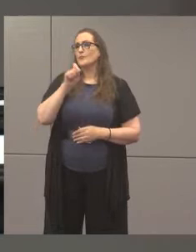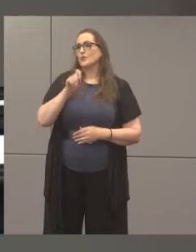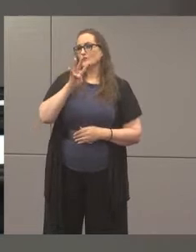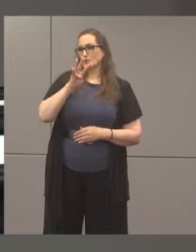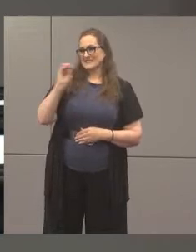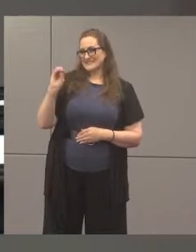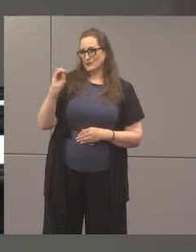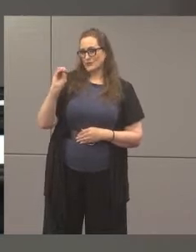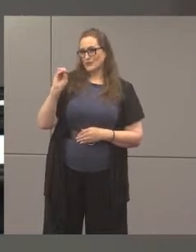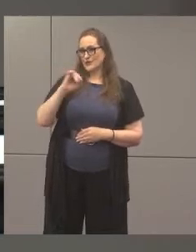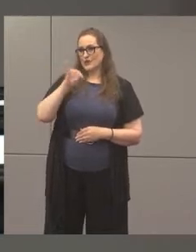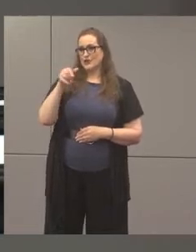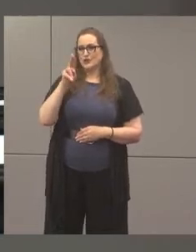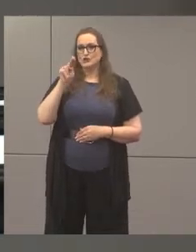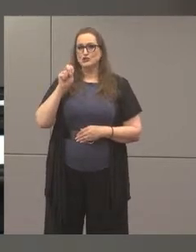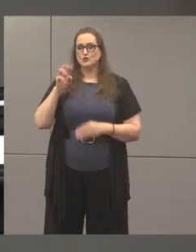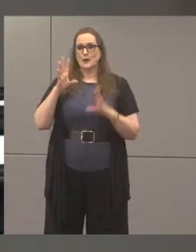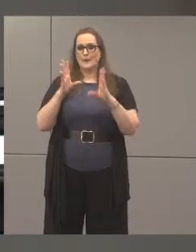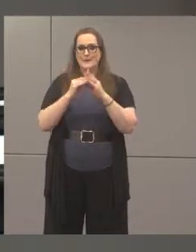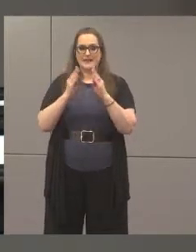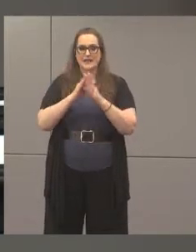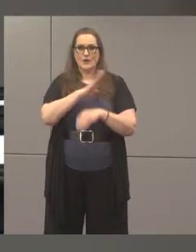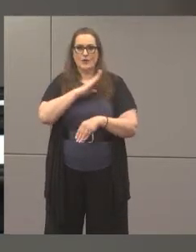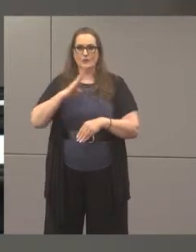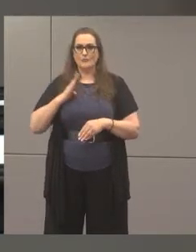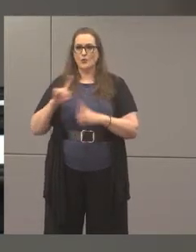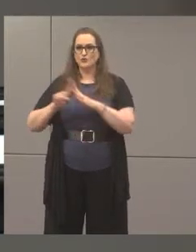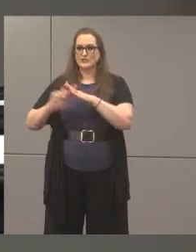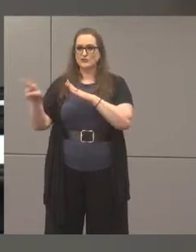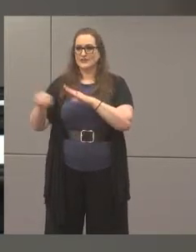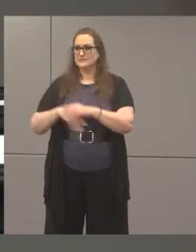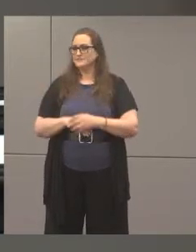1.40, June meeting and board retreat.